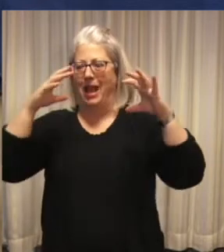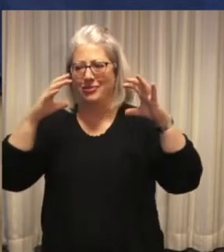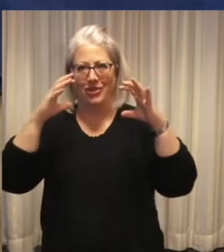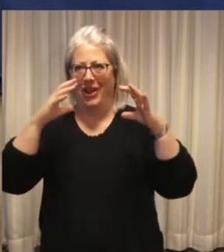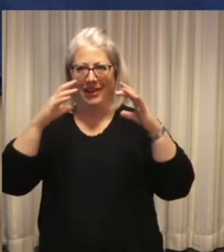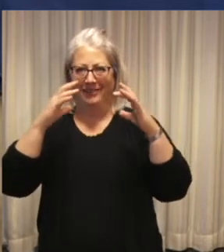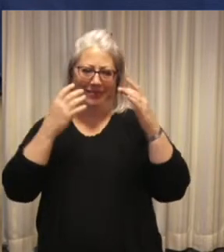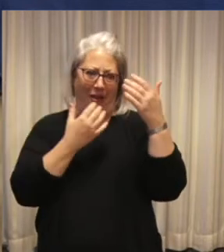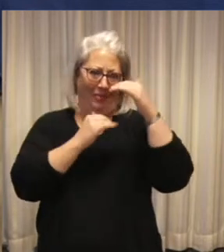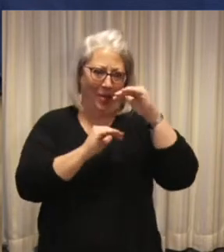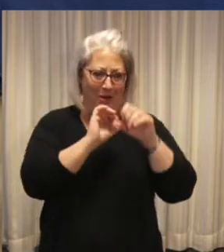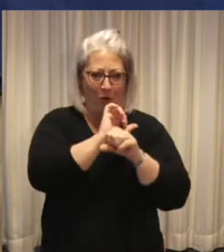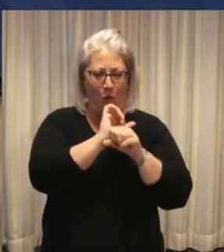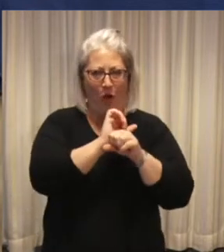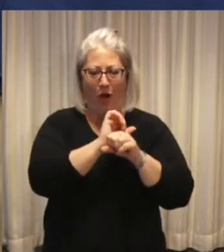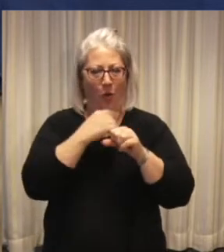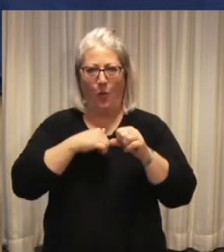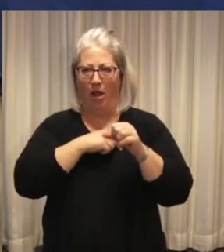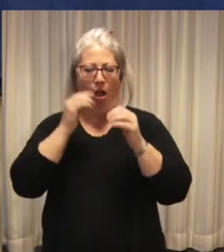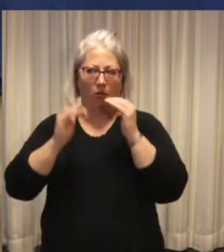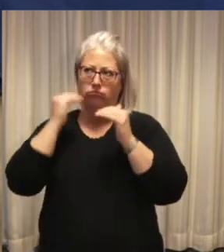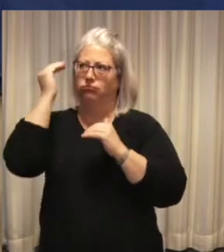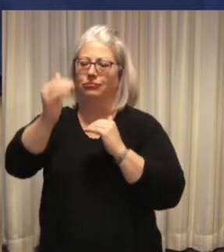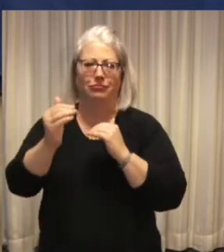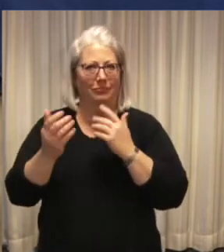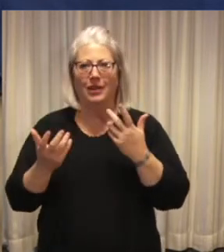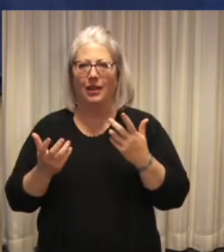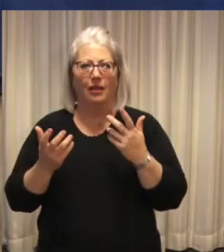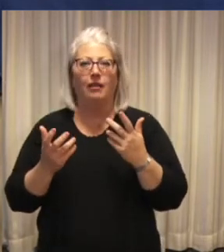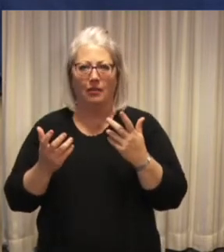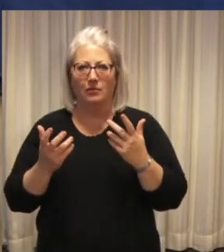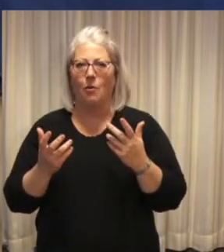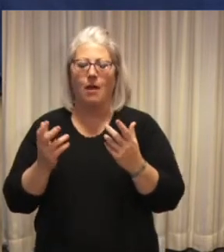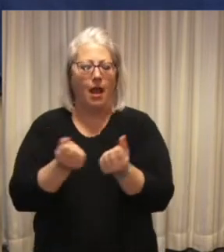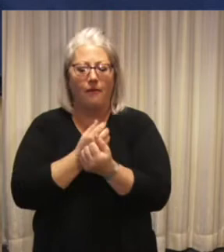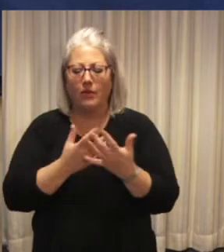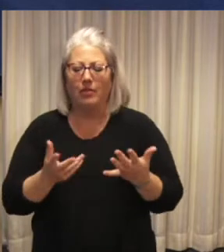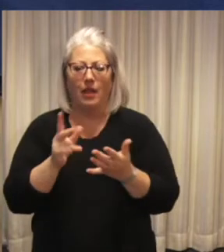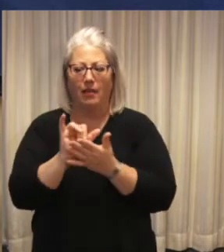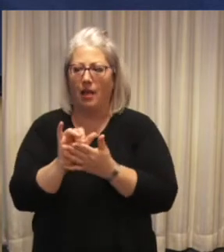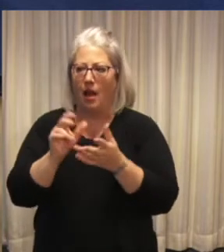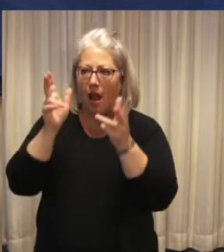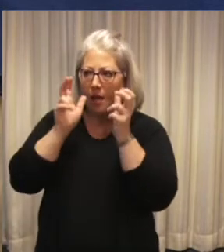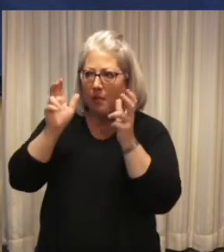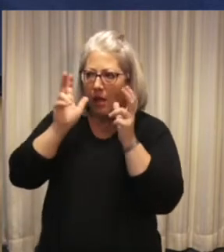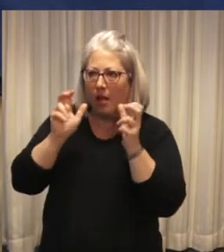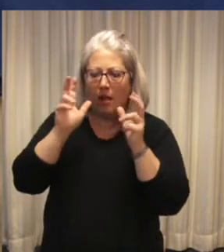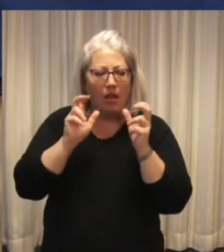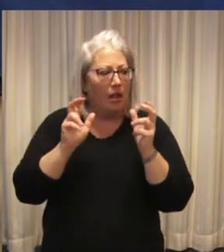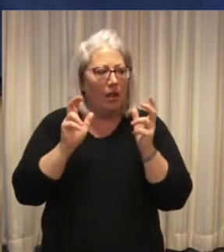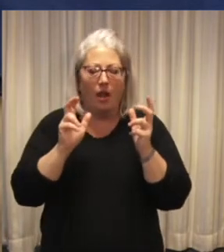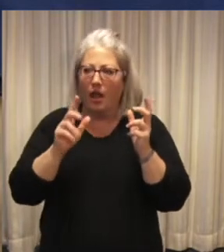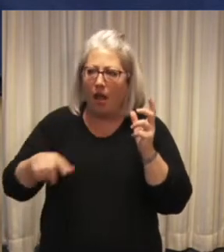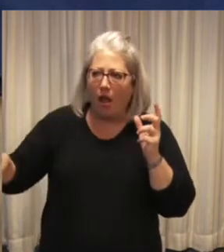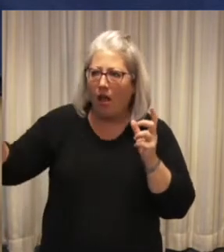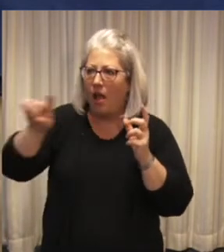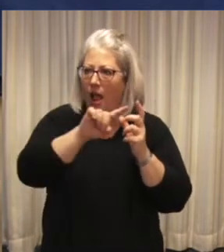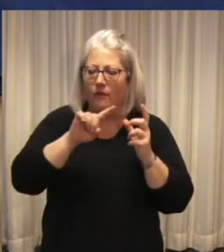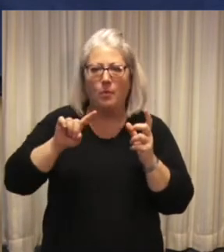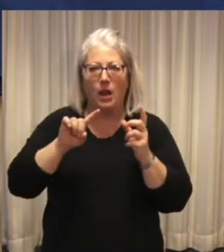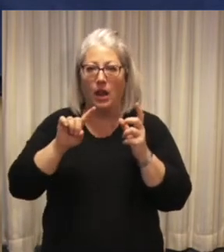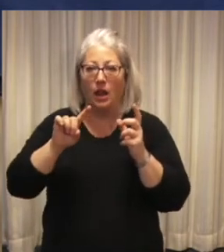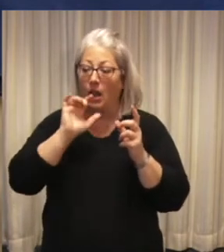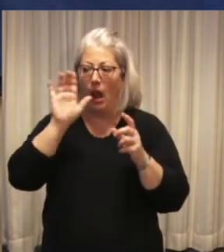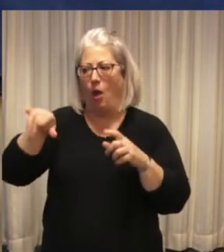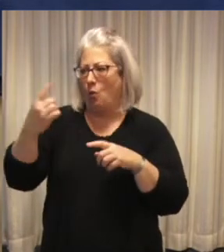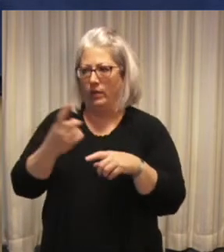I think we're doing a great job. Everything I'm hearing is that you all, and not just Kingston,